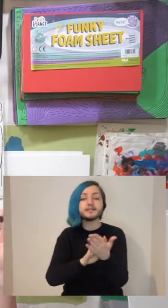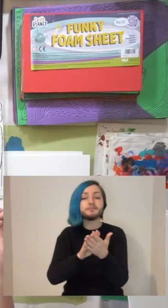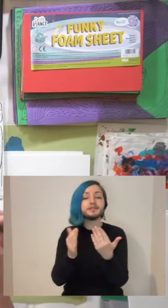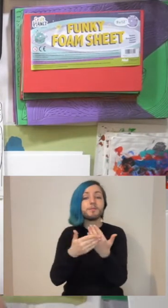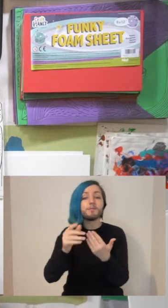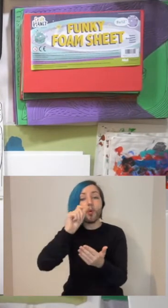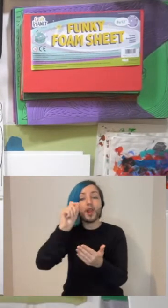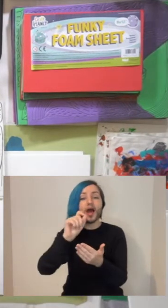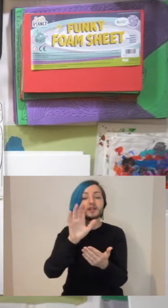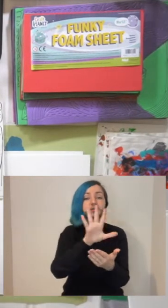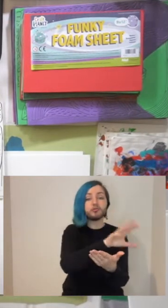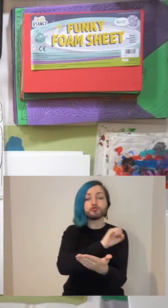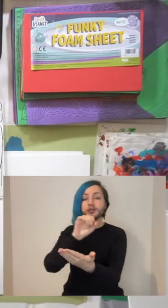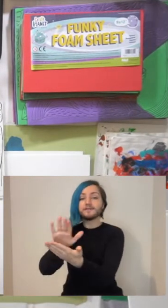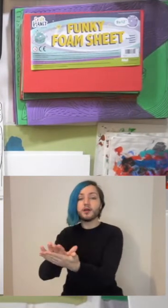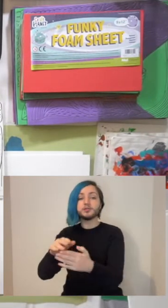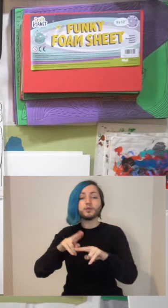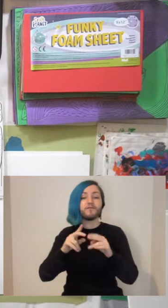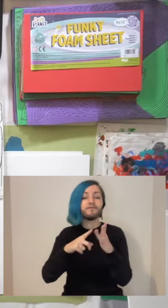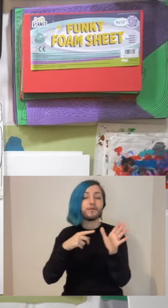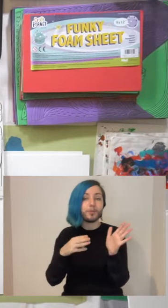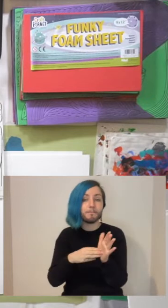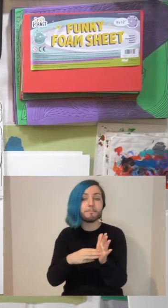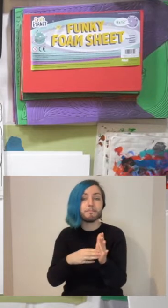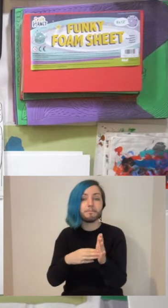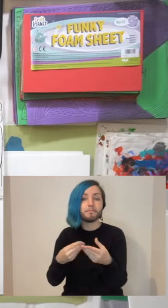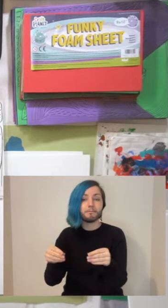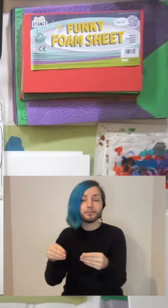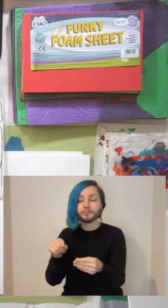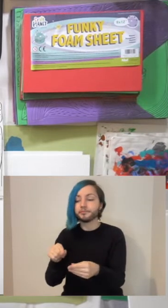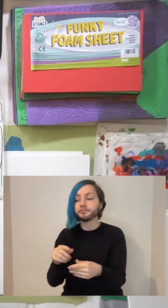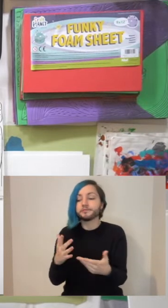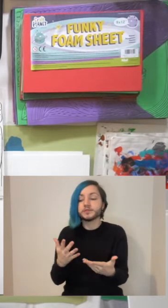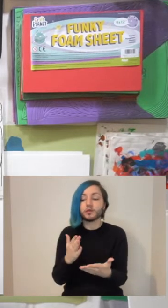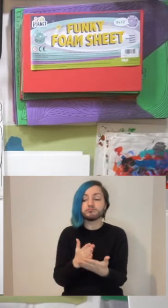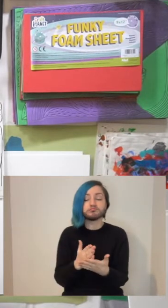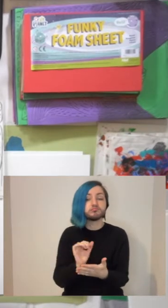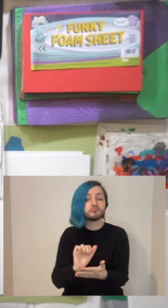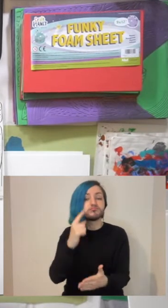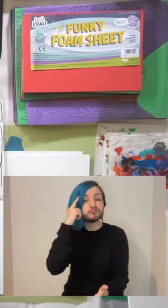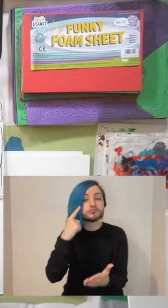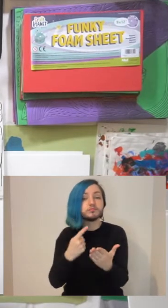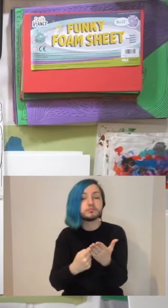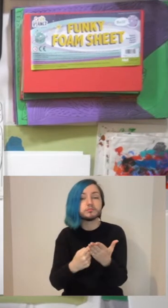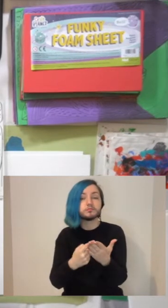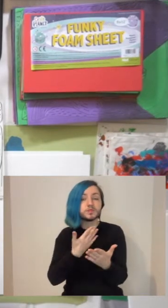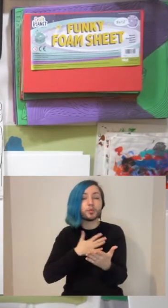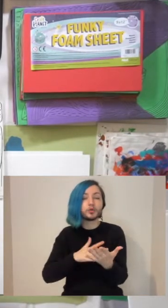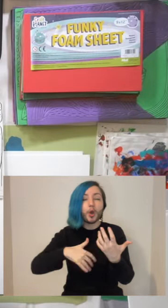will then transfer onto the foam paper. So it's up to you how sort